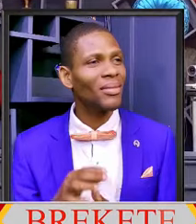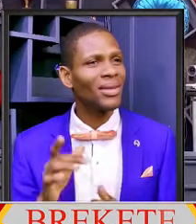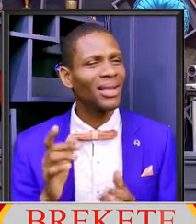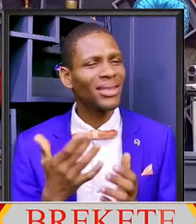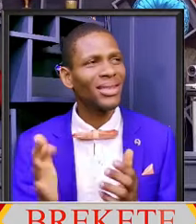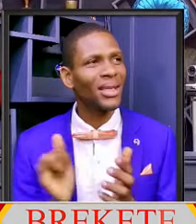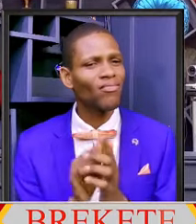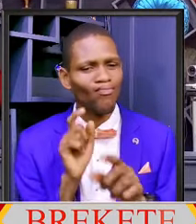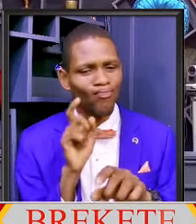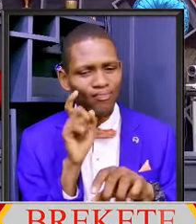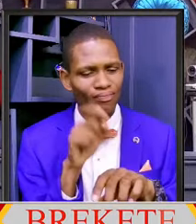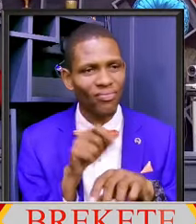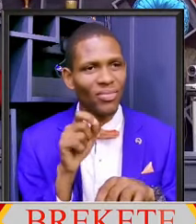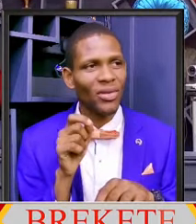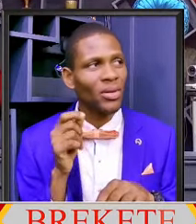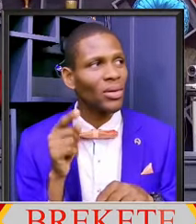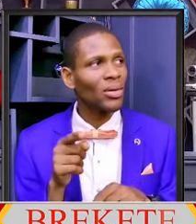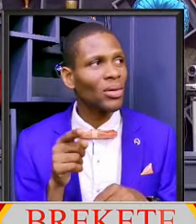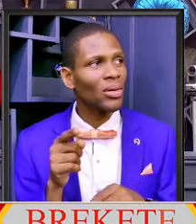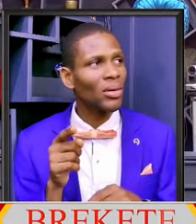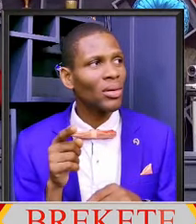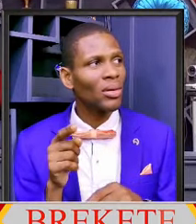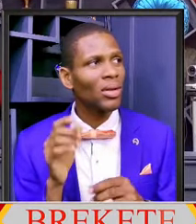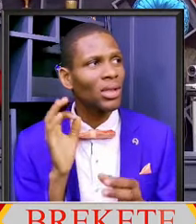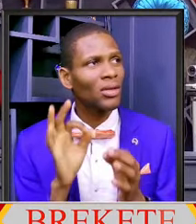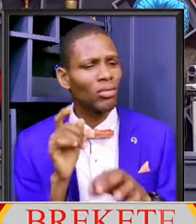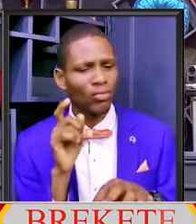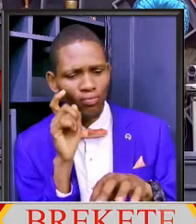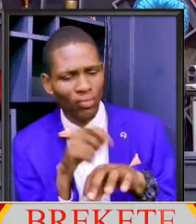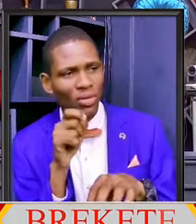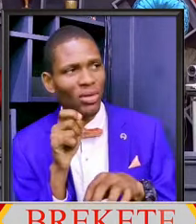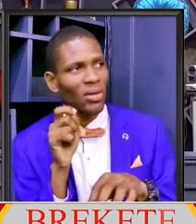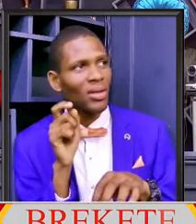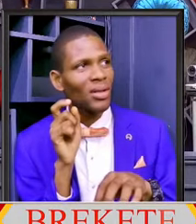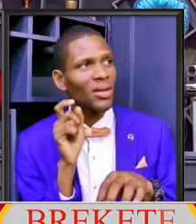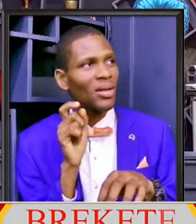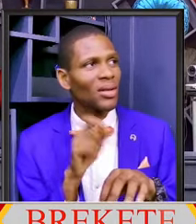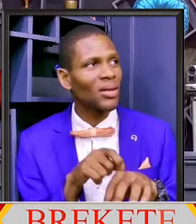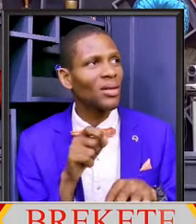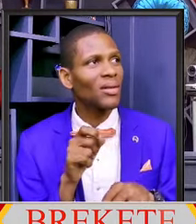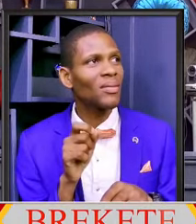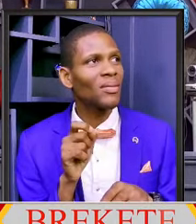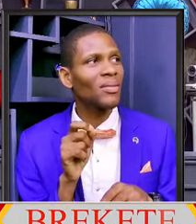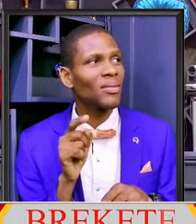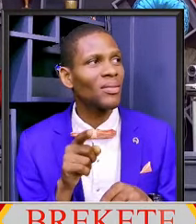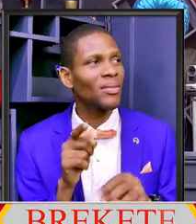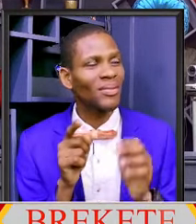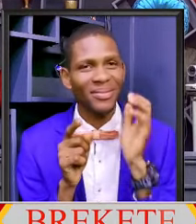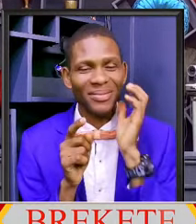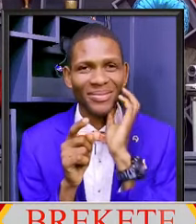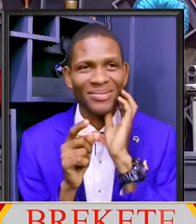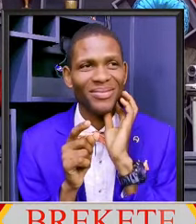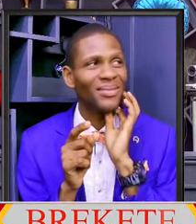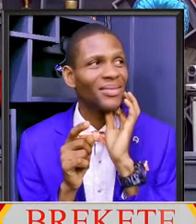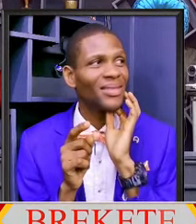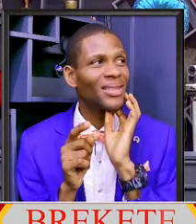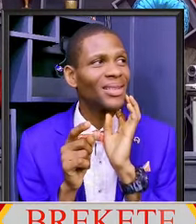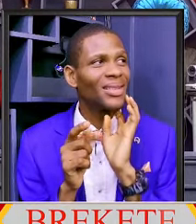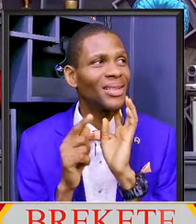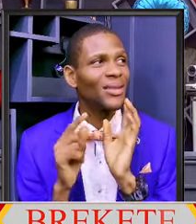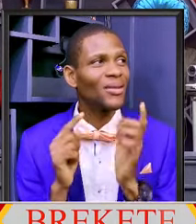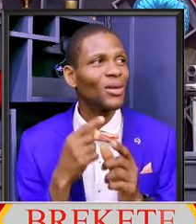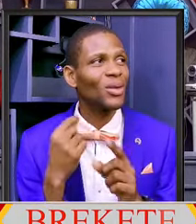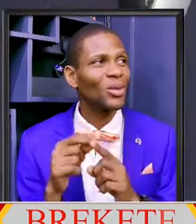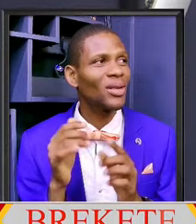you. What they call it in English now? If something chokes you now, I don't know. Because the first word where